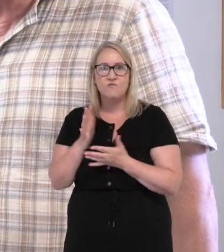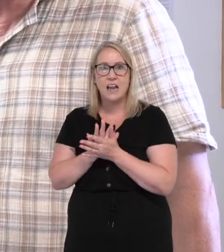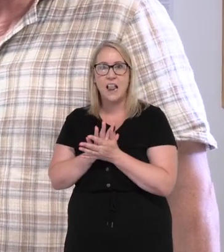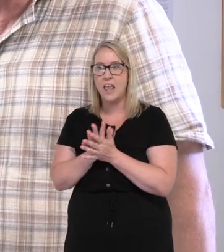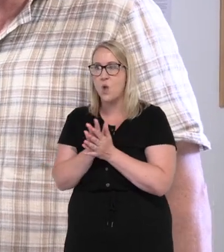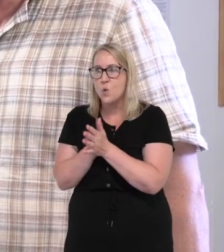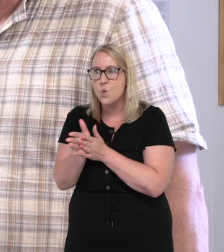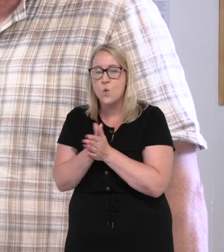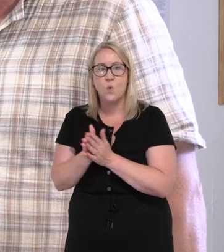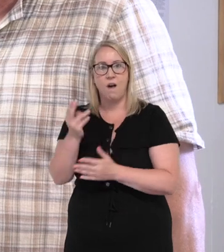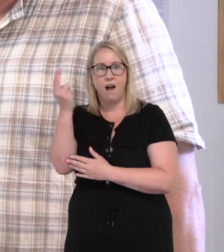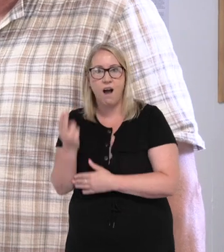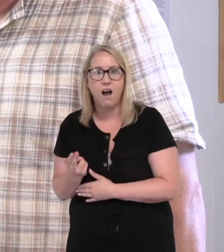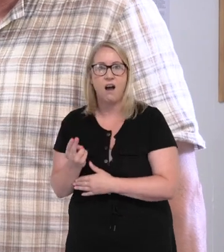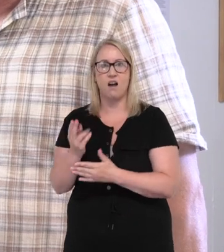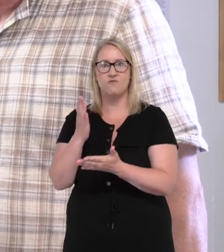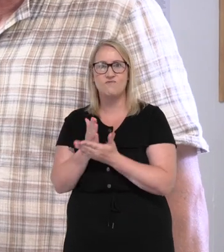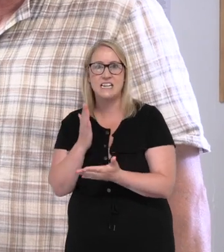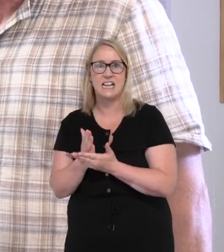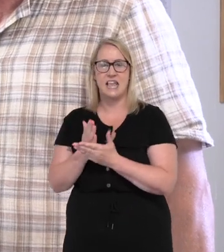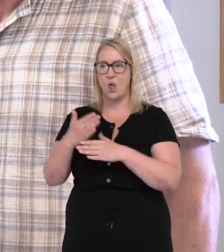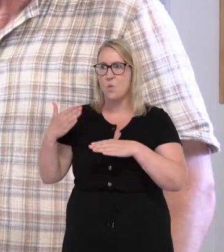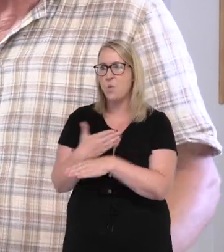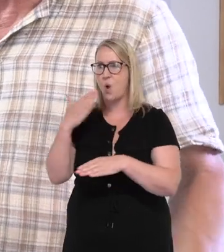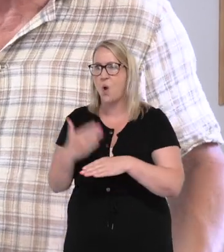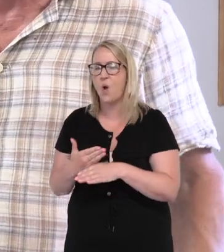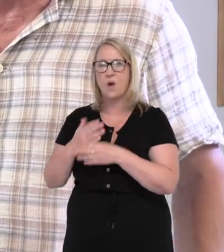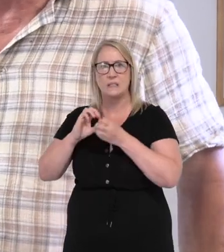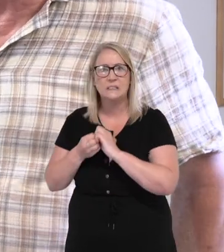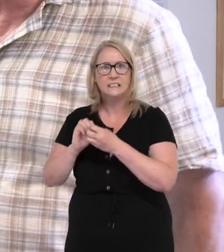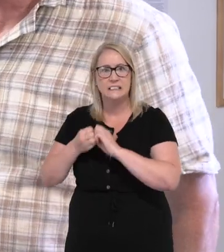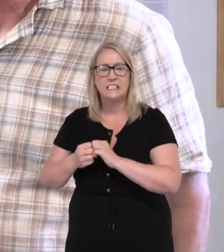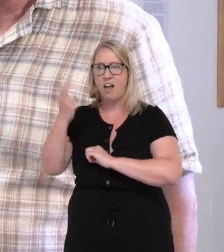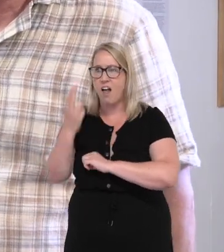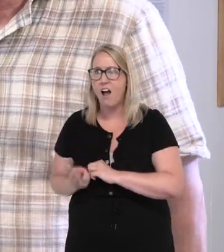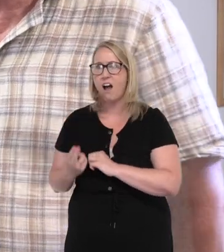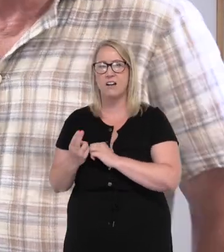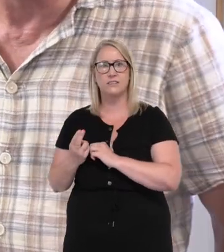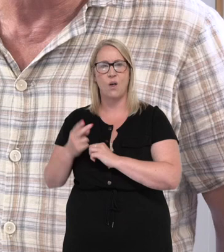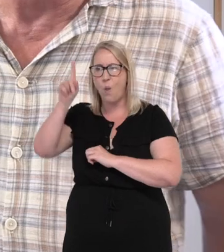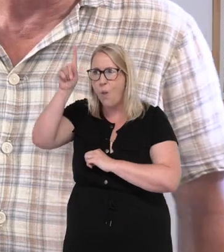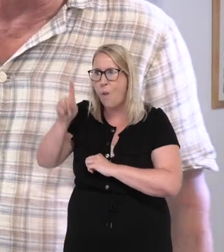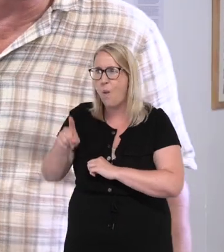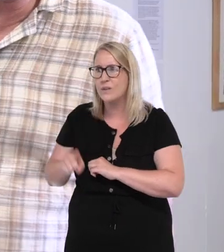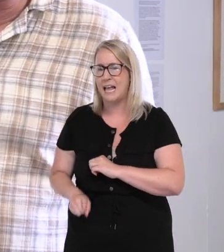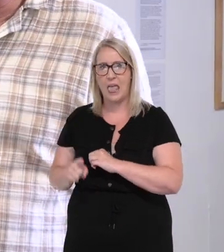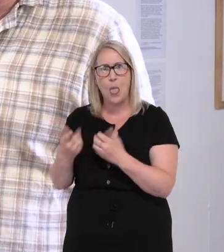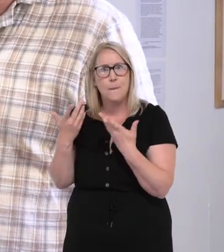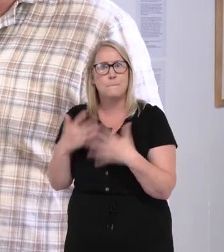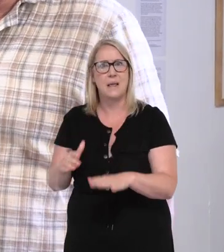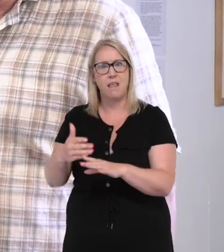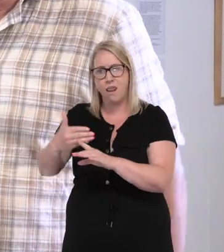keenness for just working all day long that he had shown in the previous years. He always liked